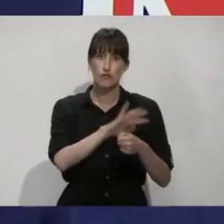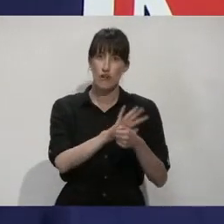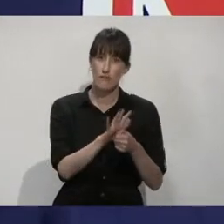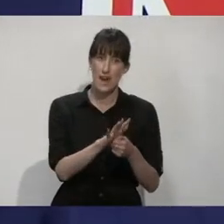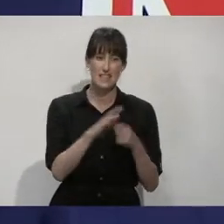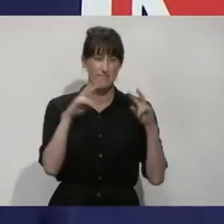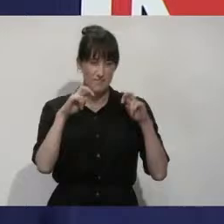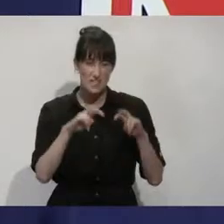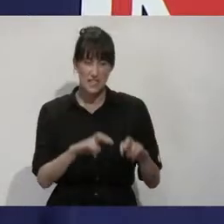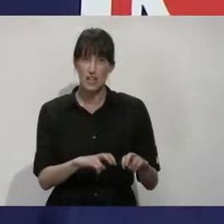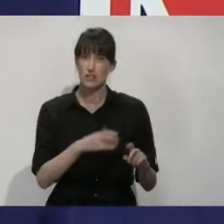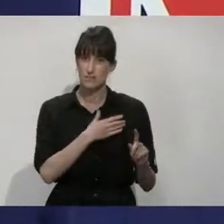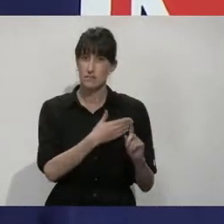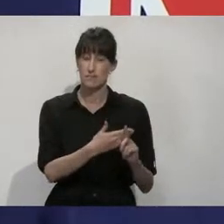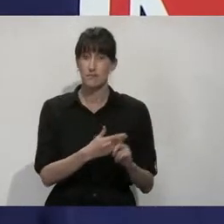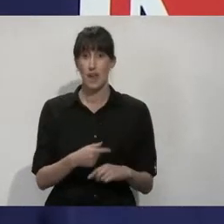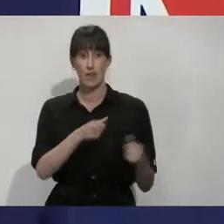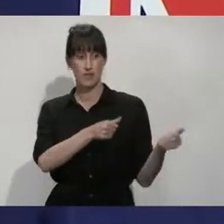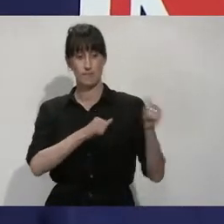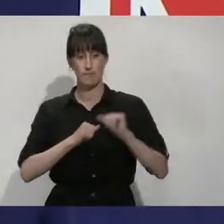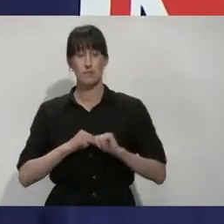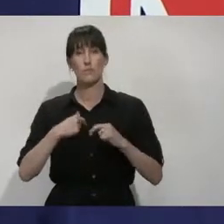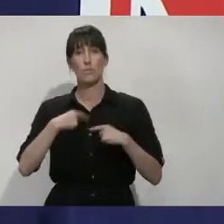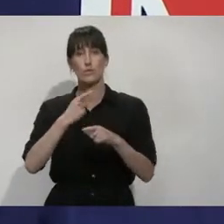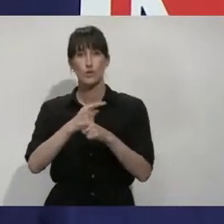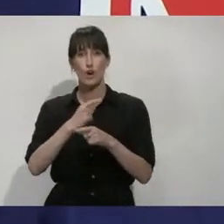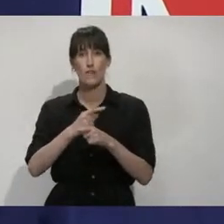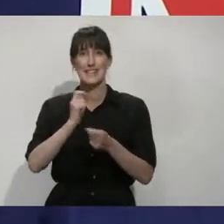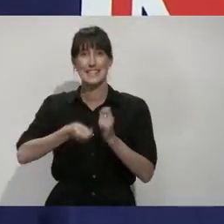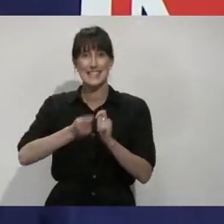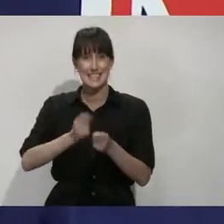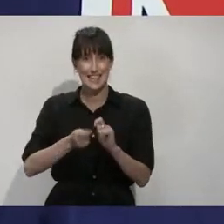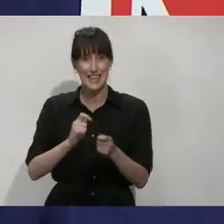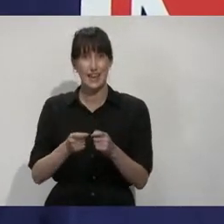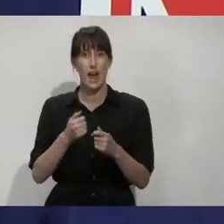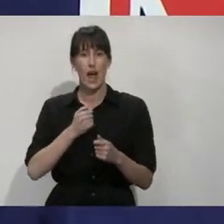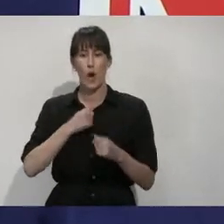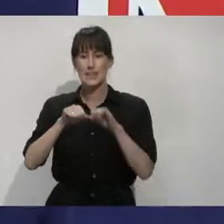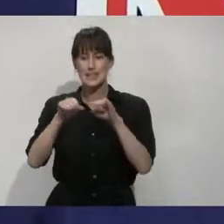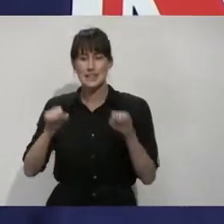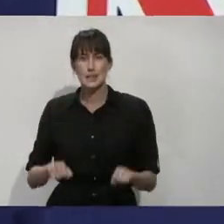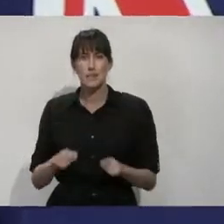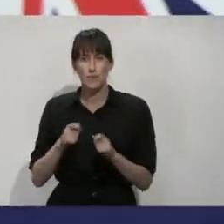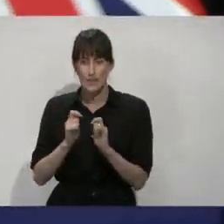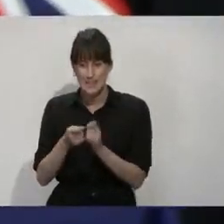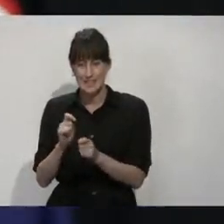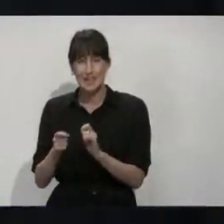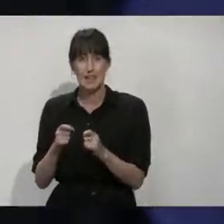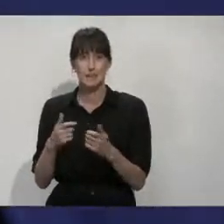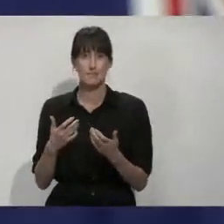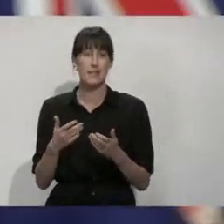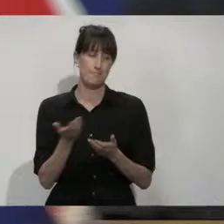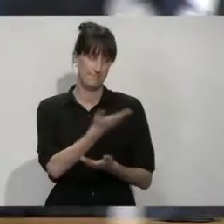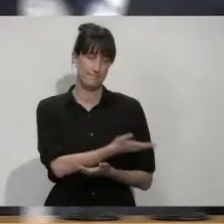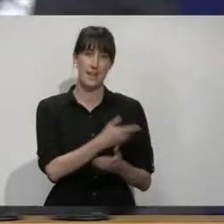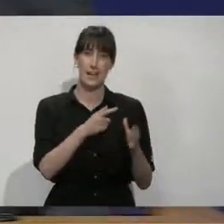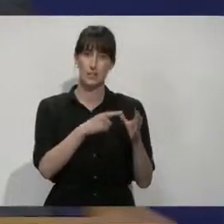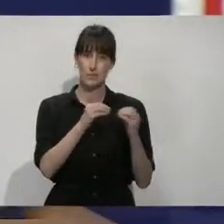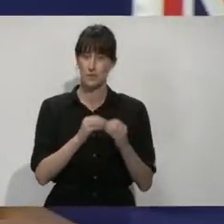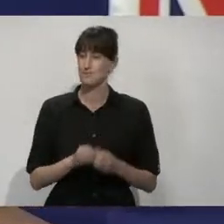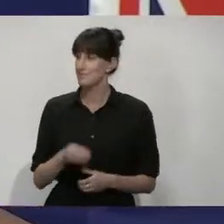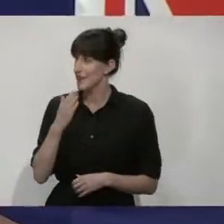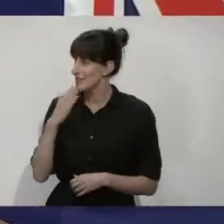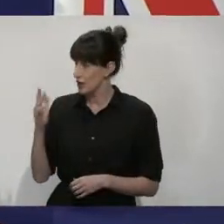on testing, numbers to show how the testing system has responded, and then we'll get into questioning. So, Dr. Bloomfield. Thank you, Minister. Kia ora